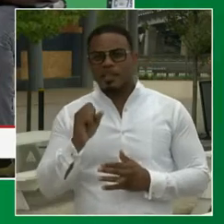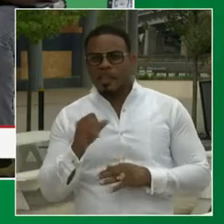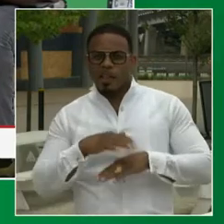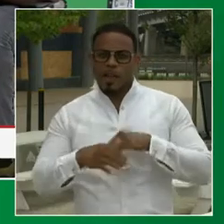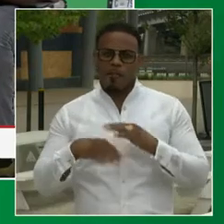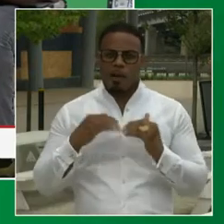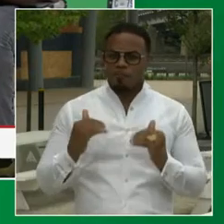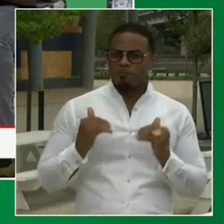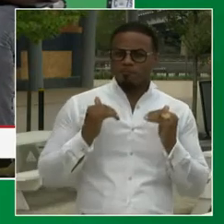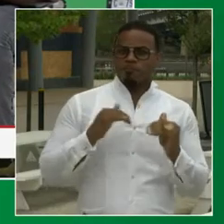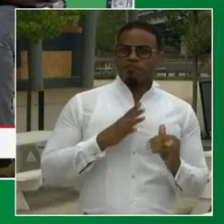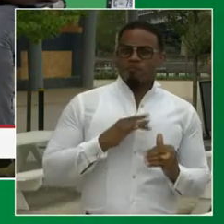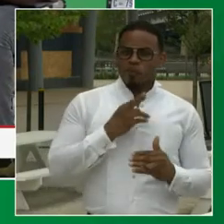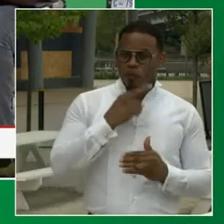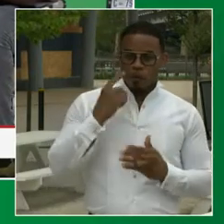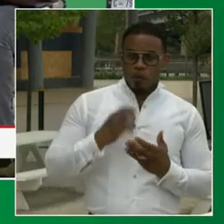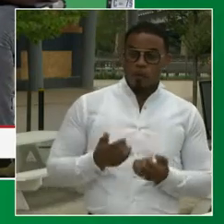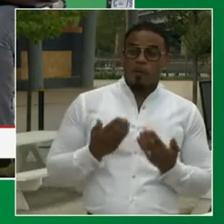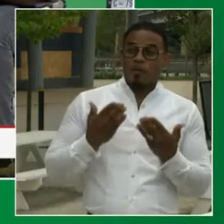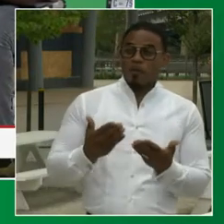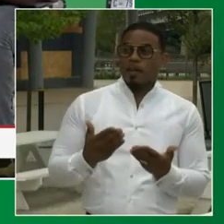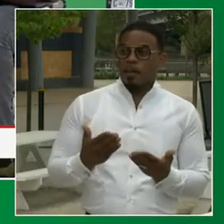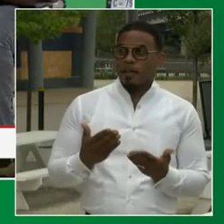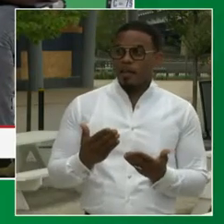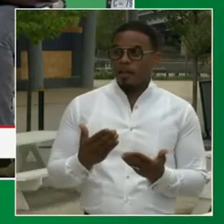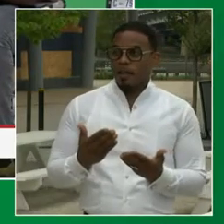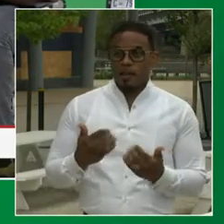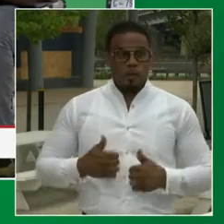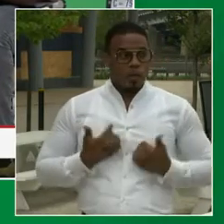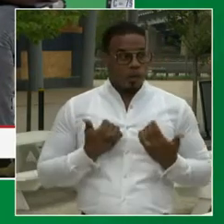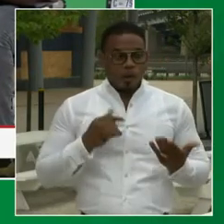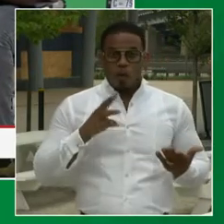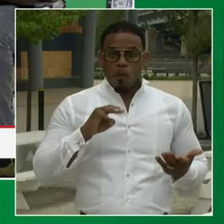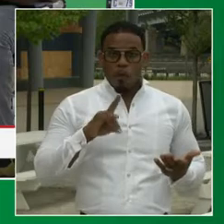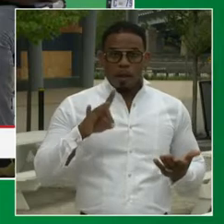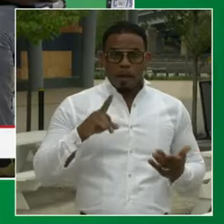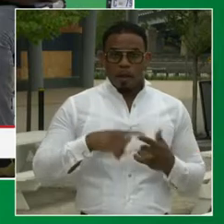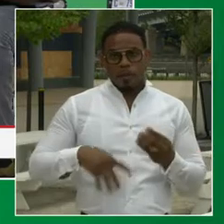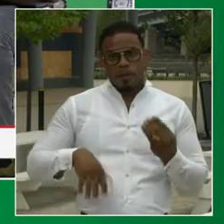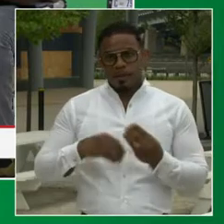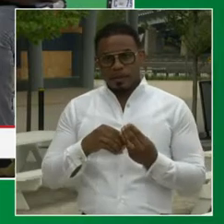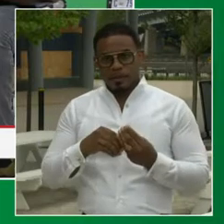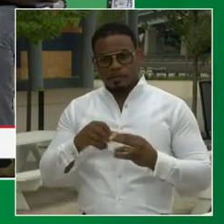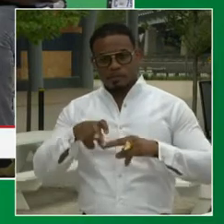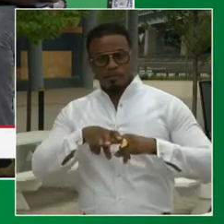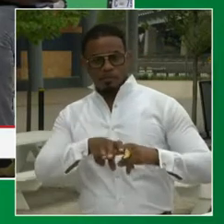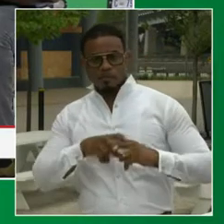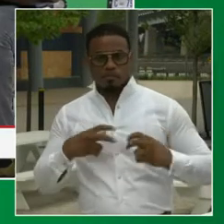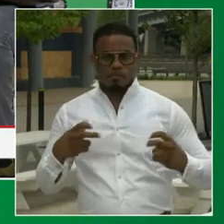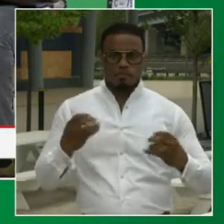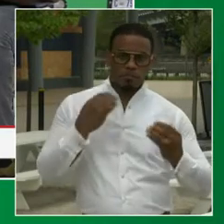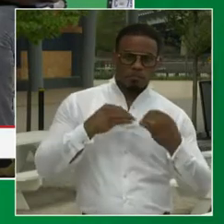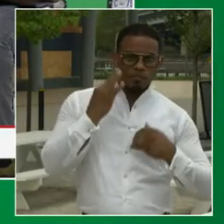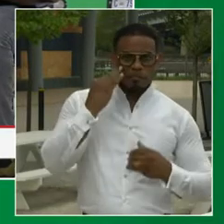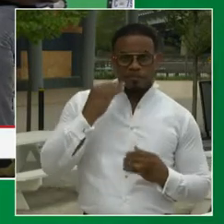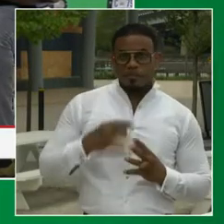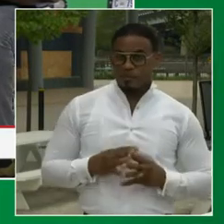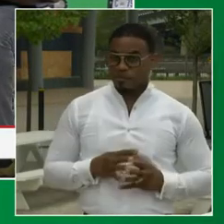Comfort upscale restaurant to provide the residents in Ward 8 with an additional sit-down dining option. Yes.